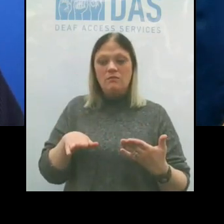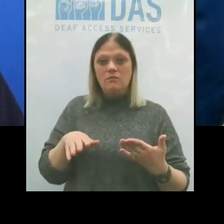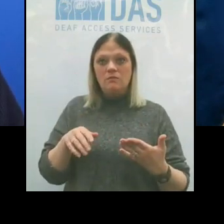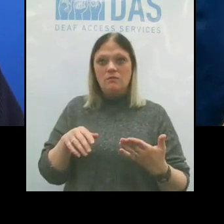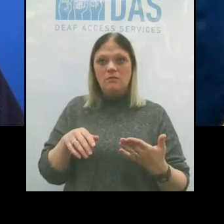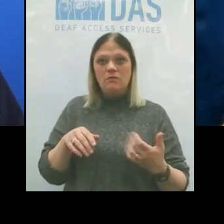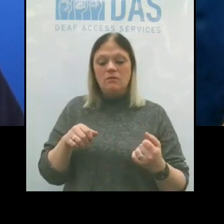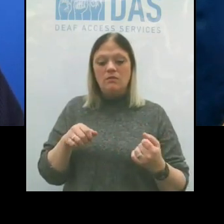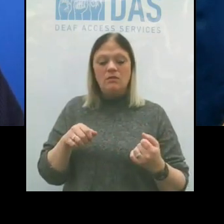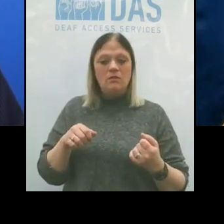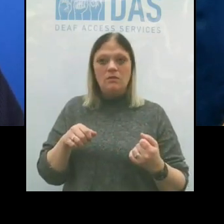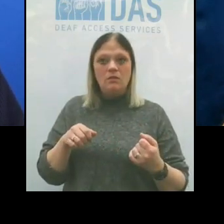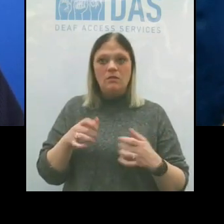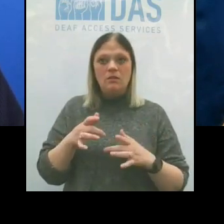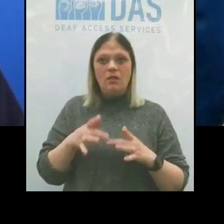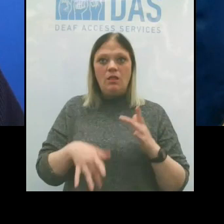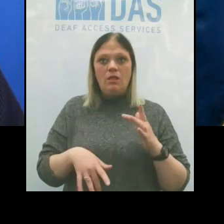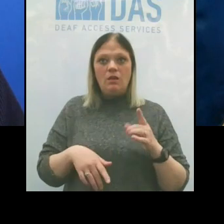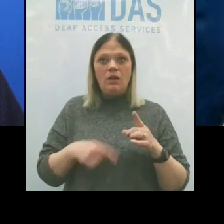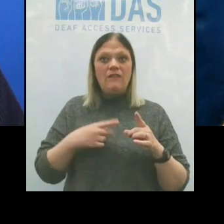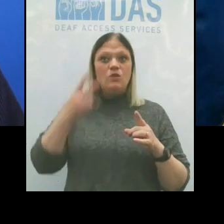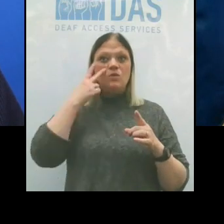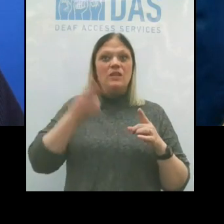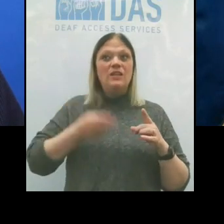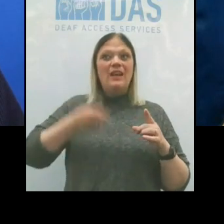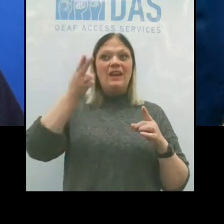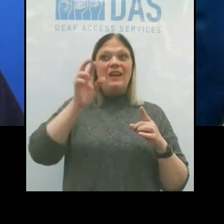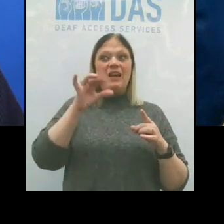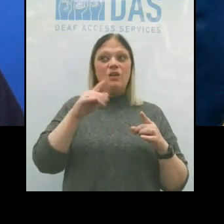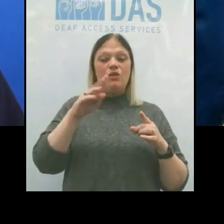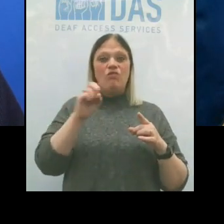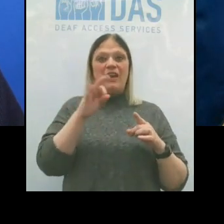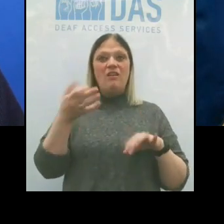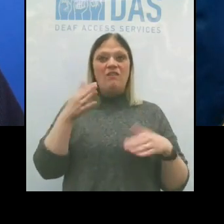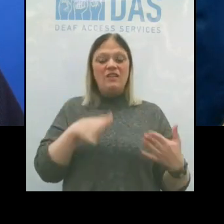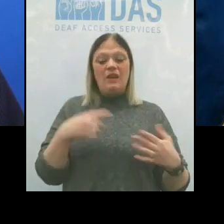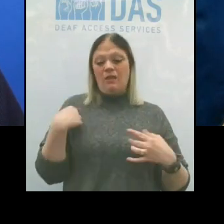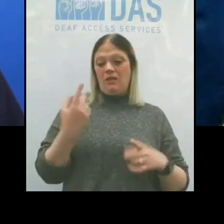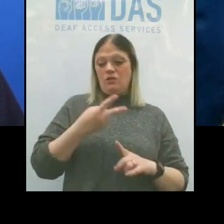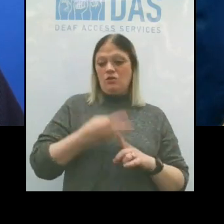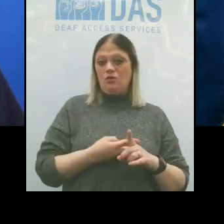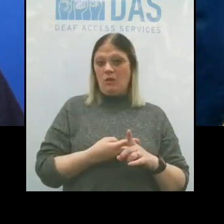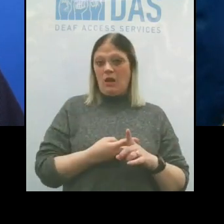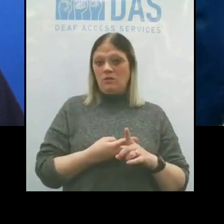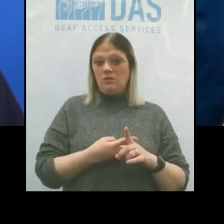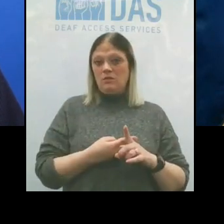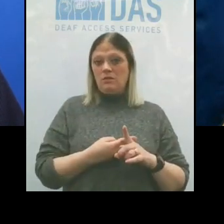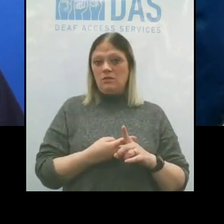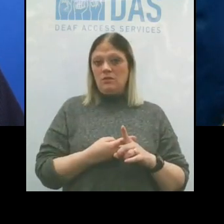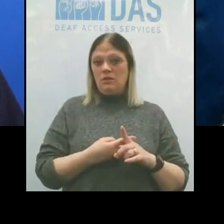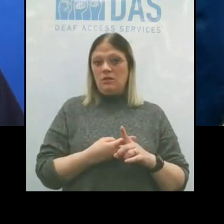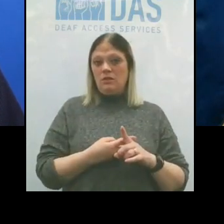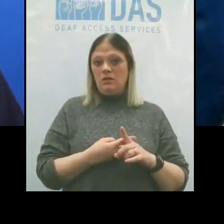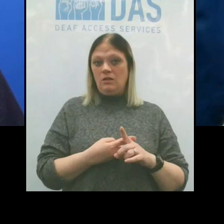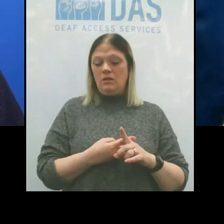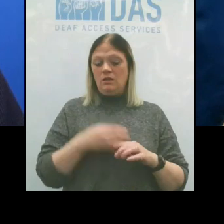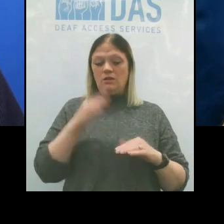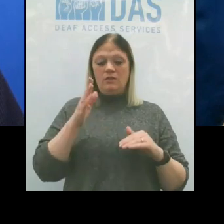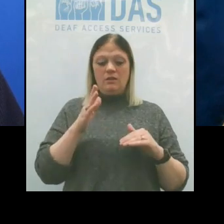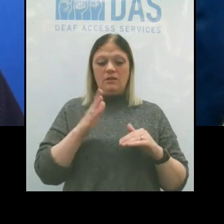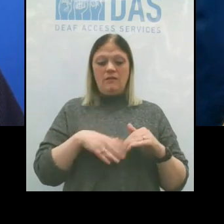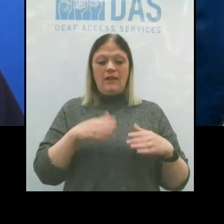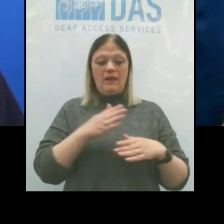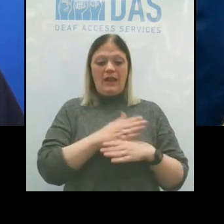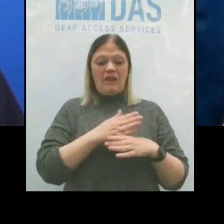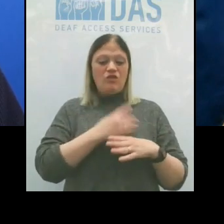have you seen a higher rate of death in the last 2 months than you would have on average of